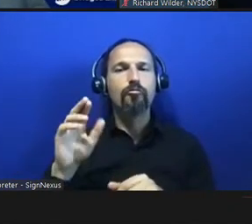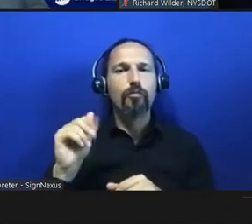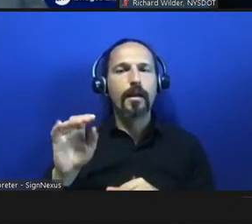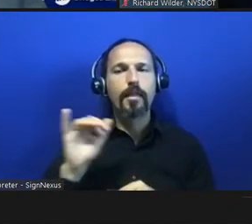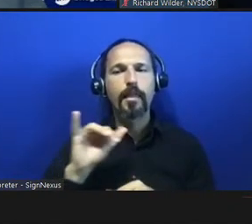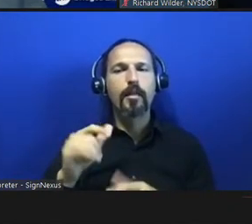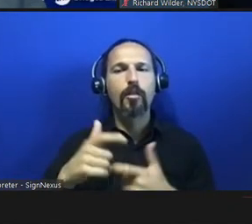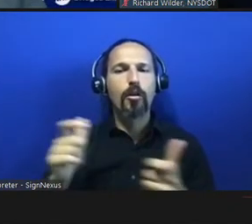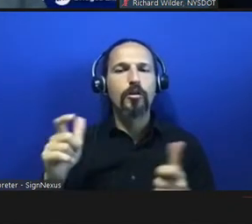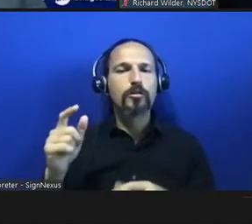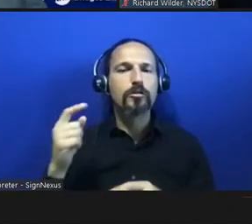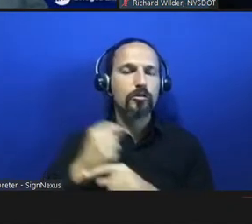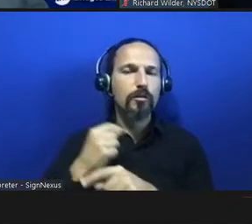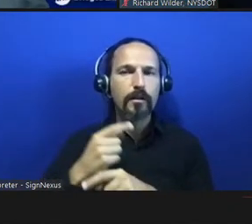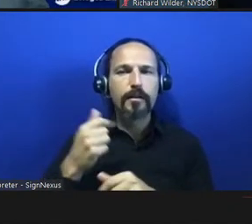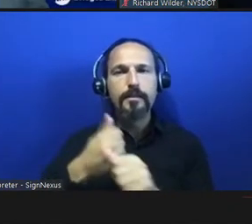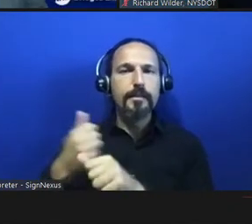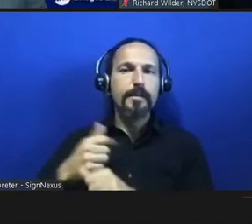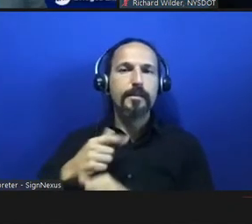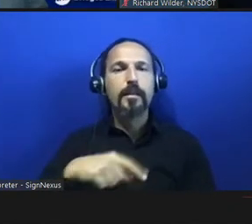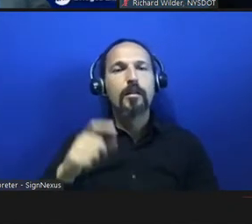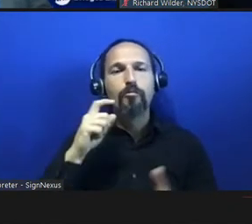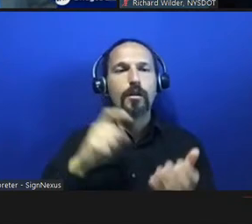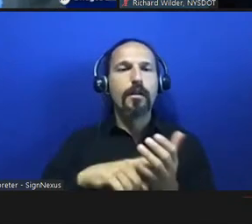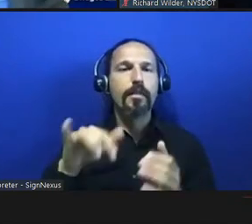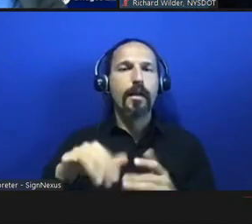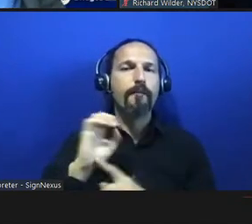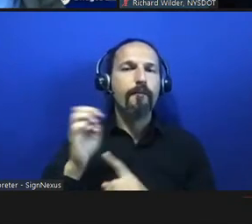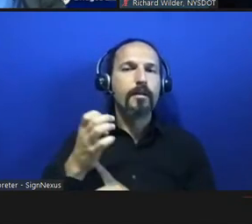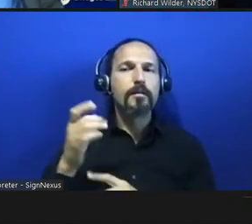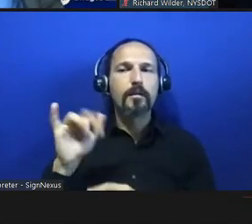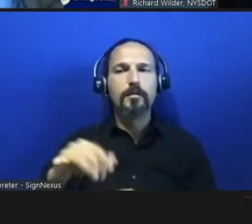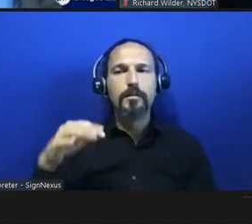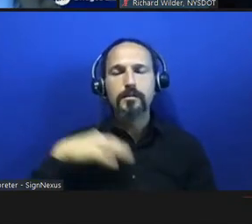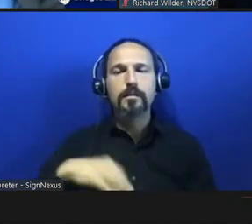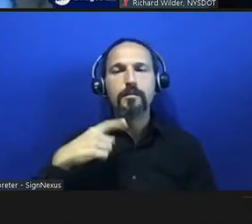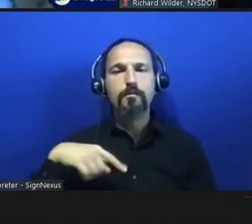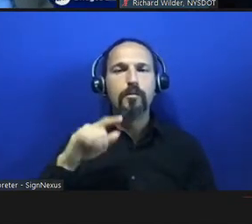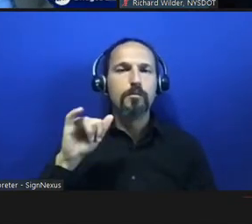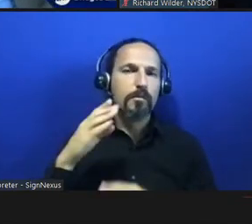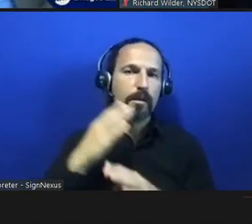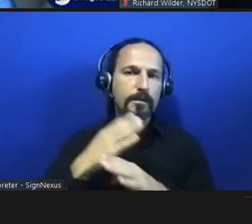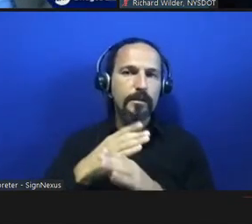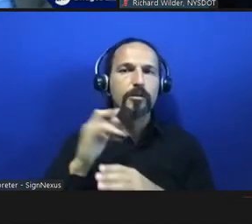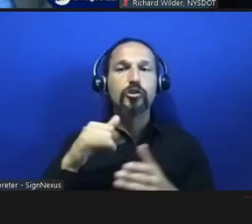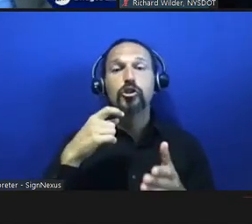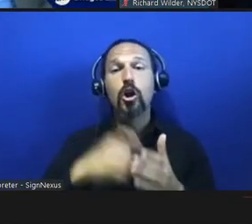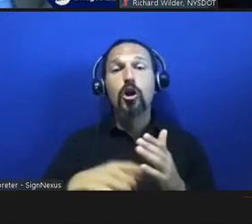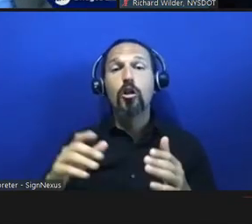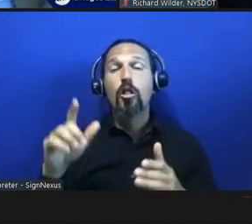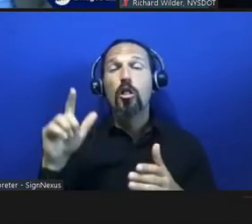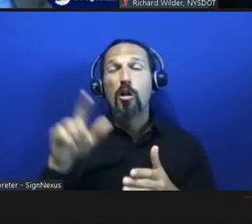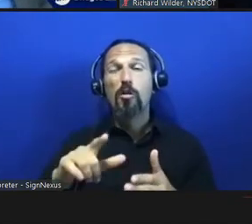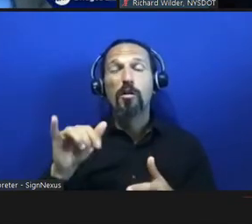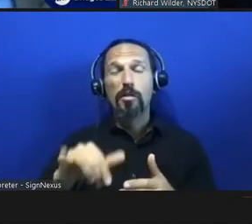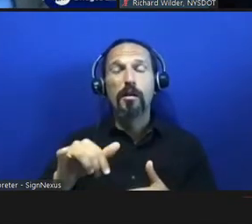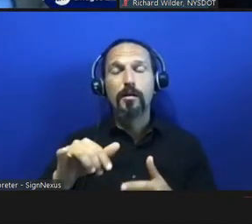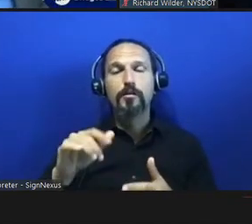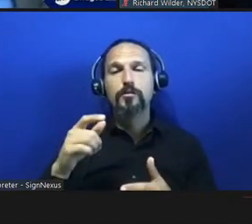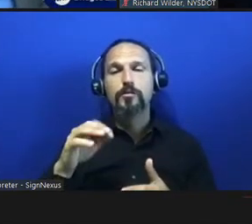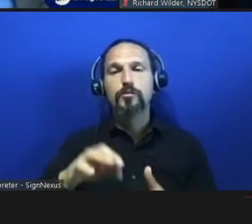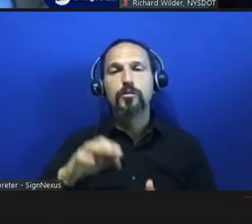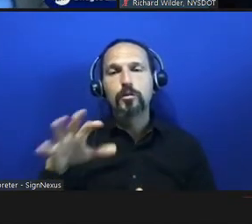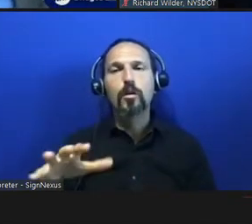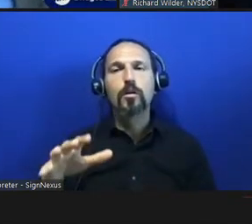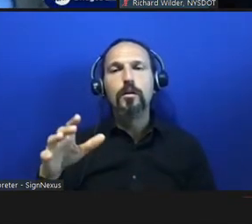every tolling Authority in the region recognize the environmental cost benefits of buses charge them much lower toll than large trucks